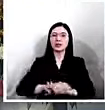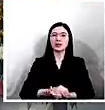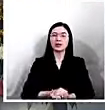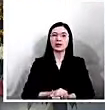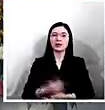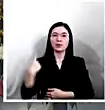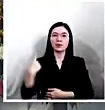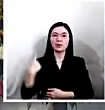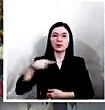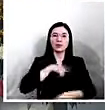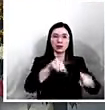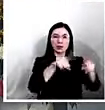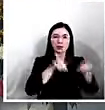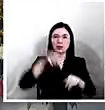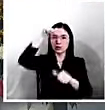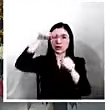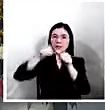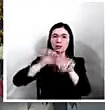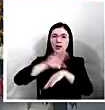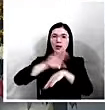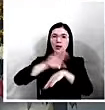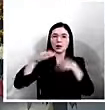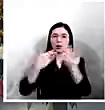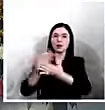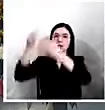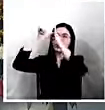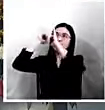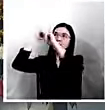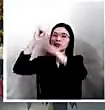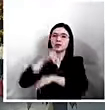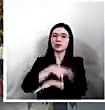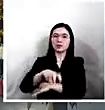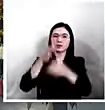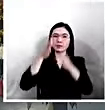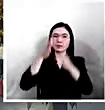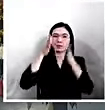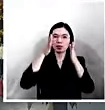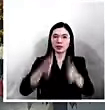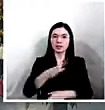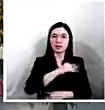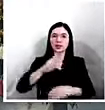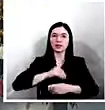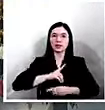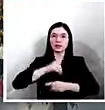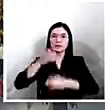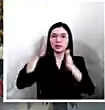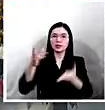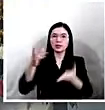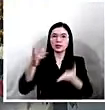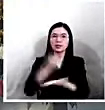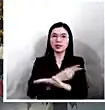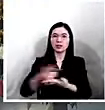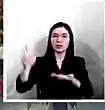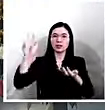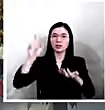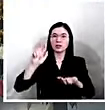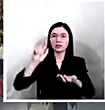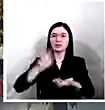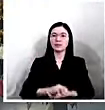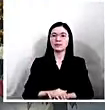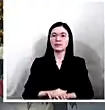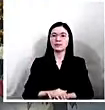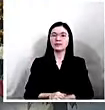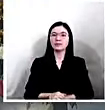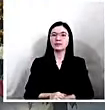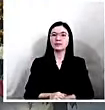also remember all the intentions of the pilgrims and the devotees of Señor Santo Niño. And